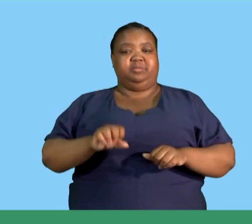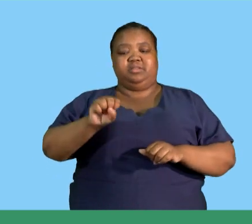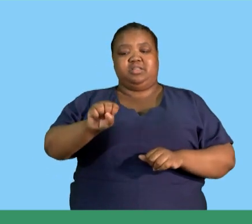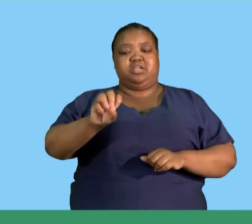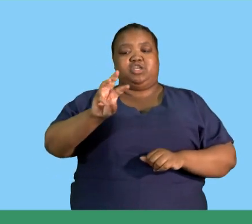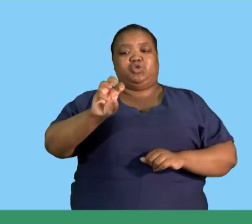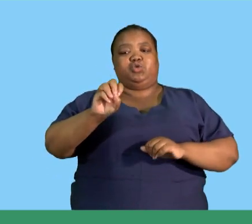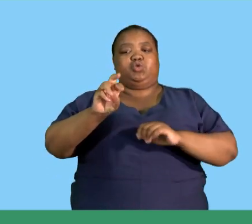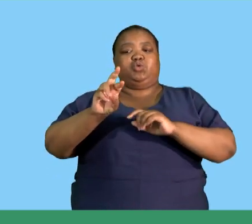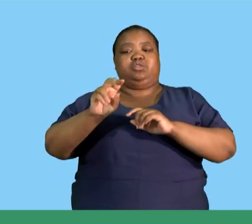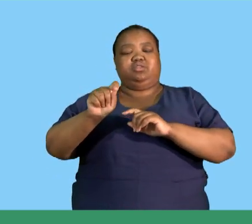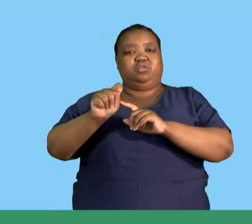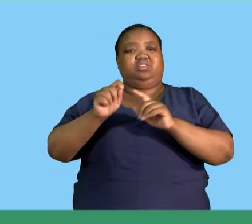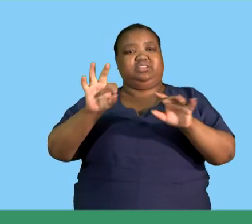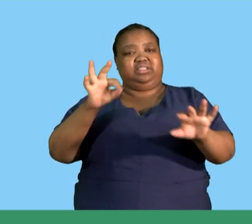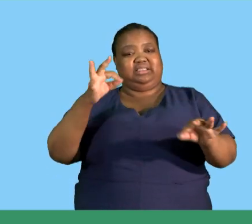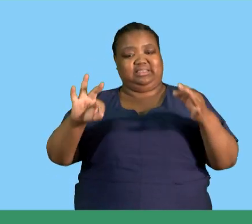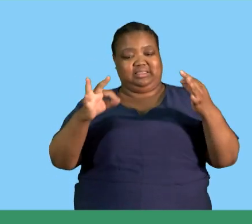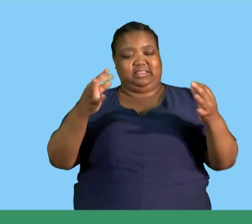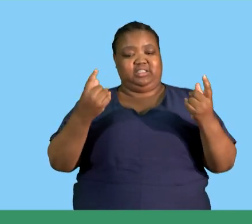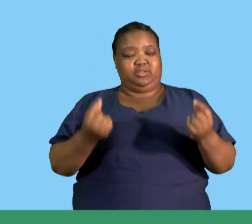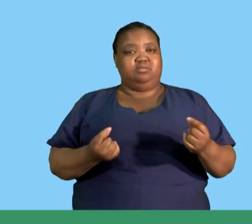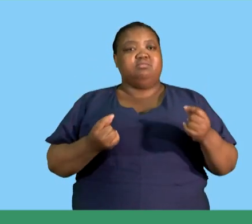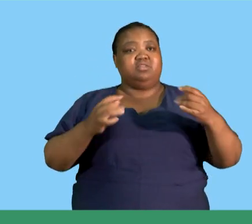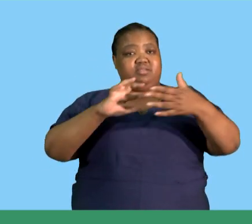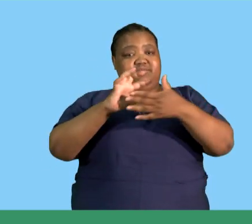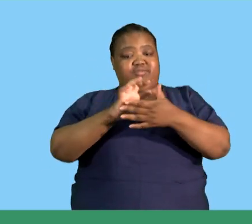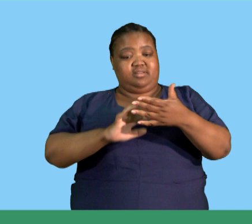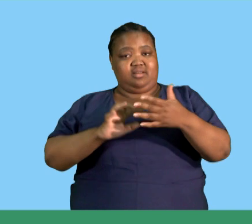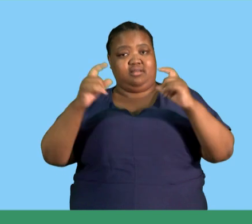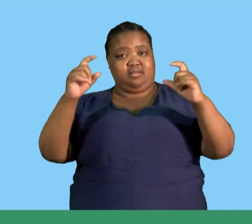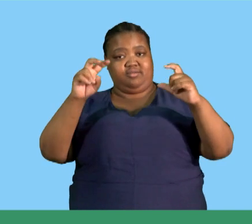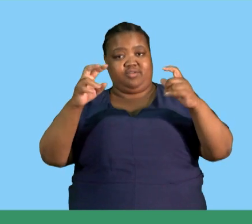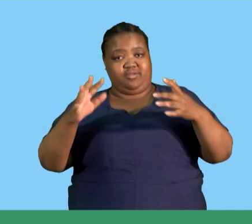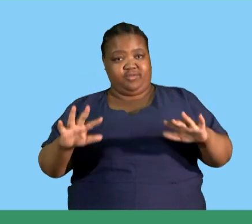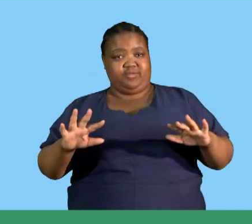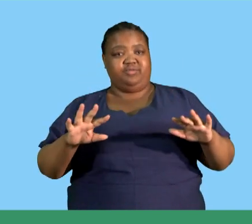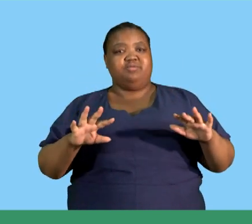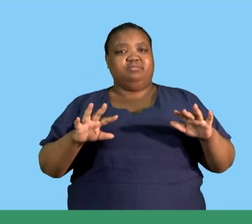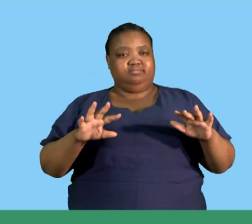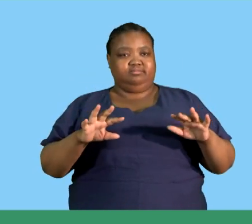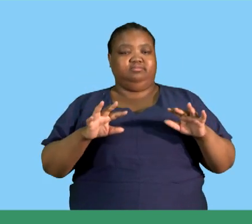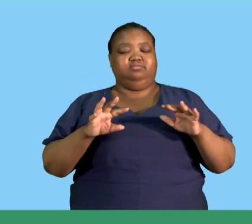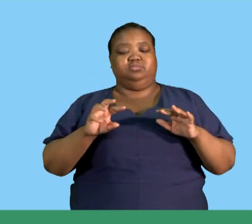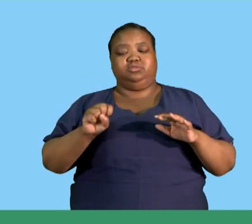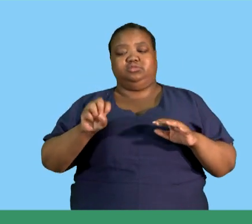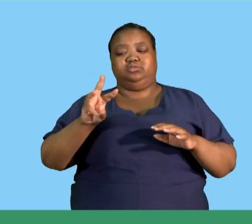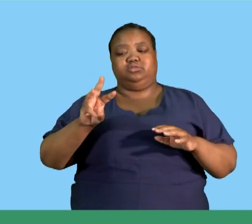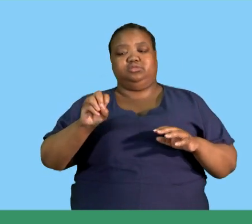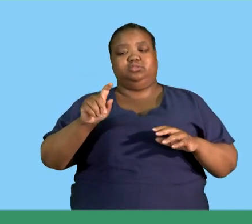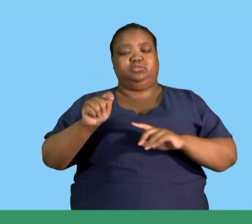to compile a SWOT analysis of a particular business from a given scenario. You should